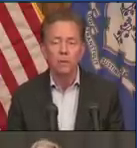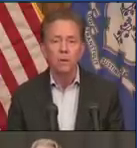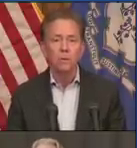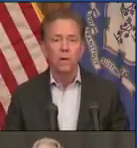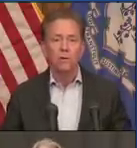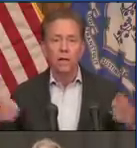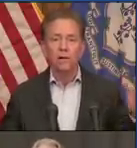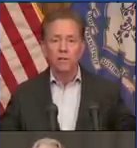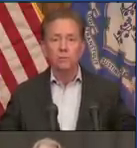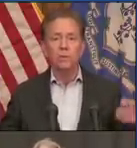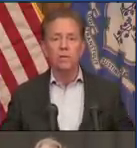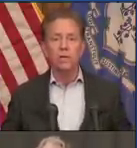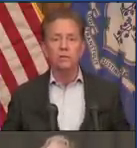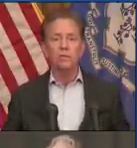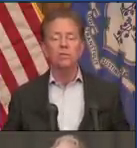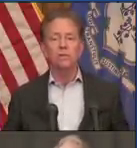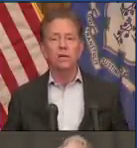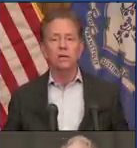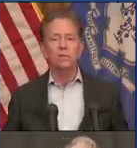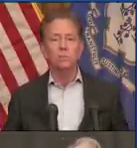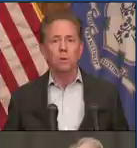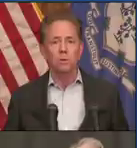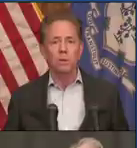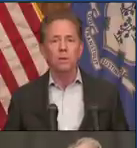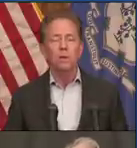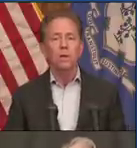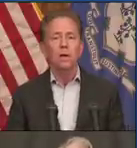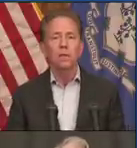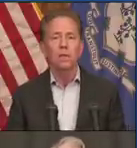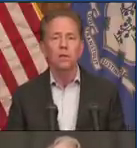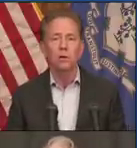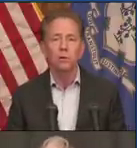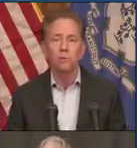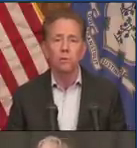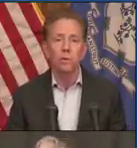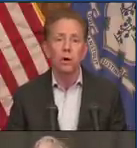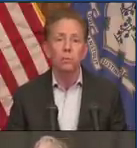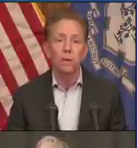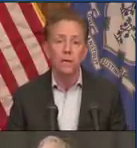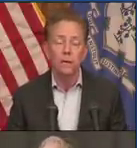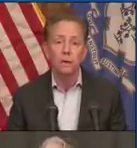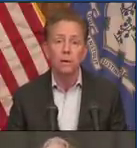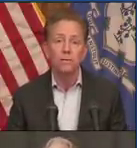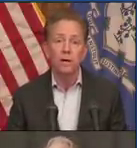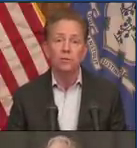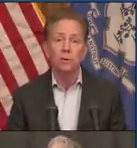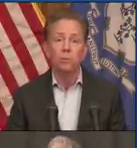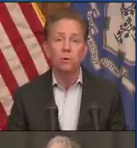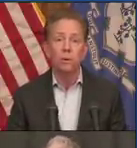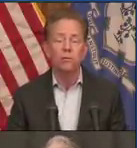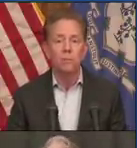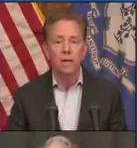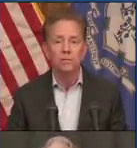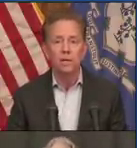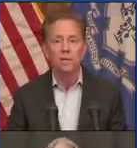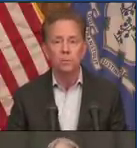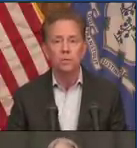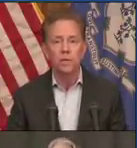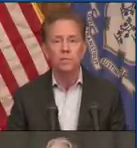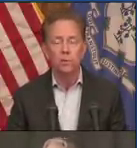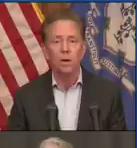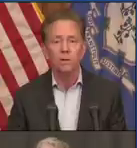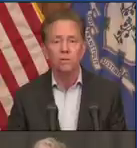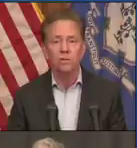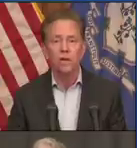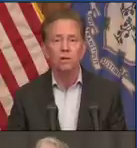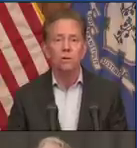that we have a lot of expertise inside of this building. I think you know from the reopening advisory board, we have amazing